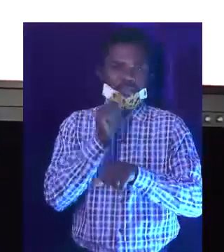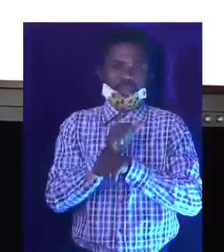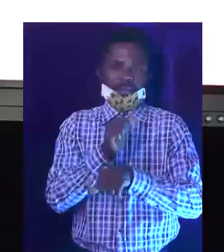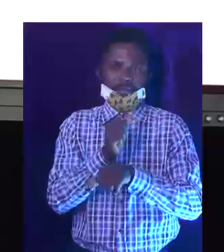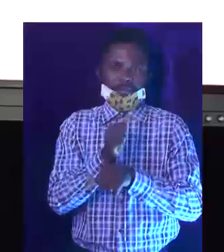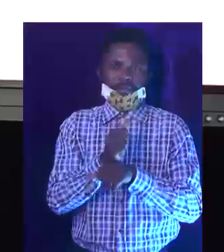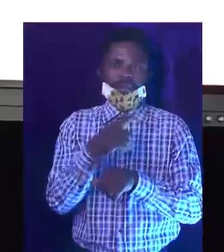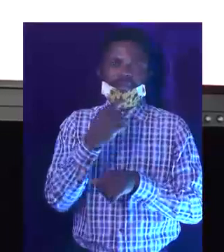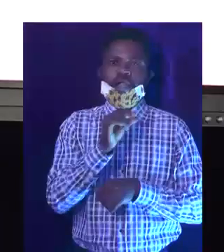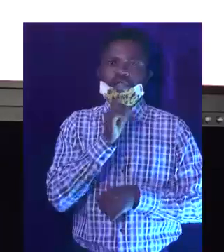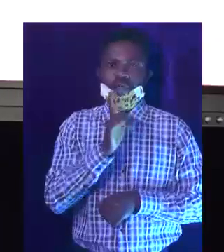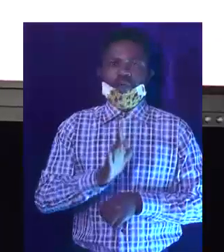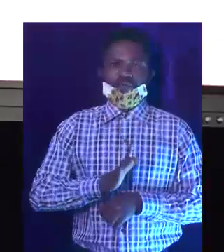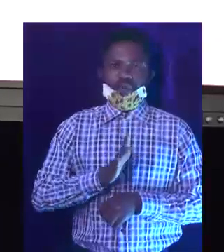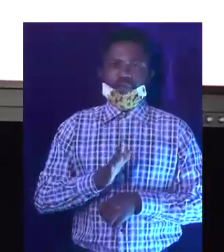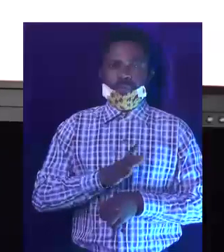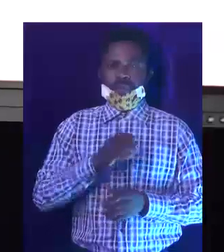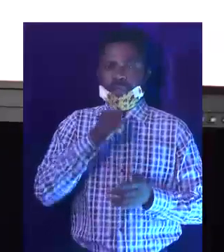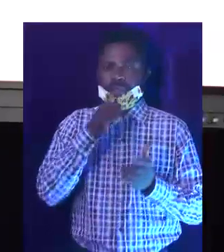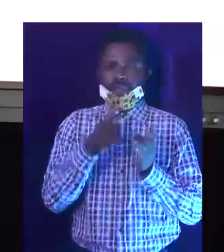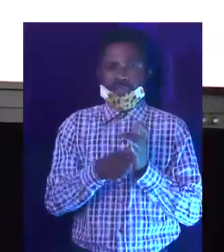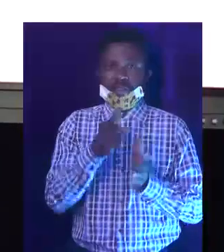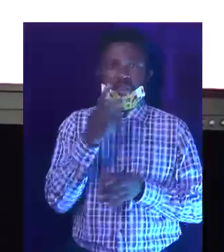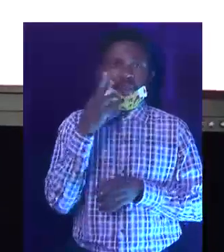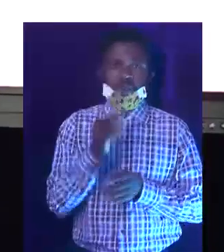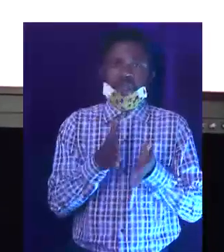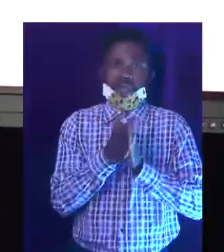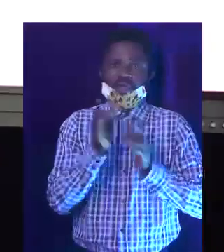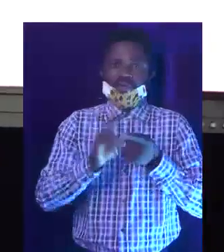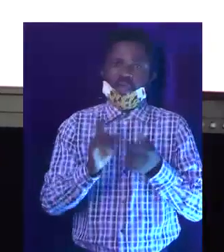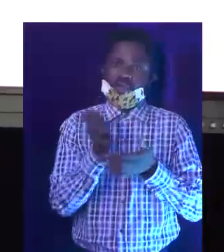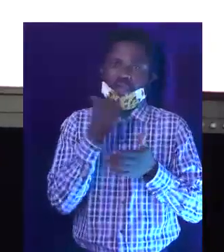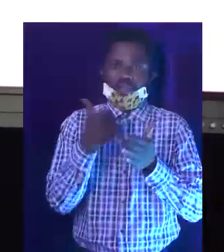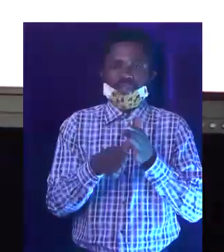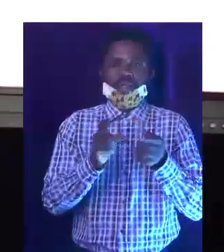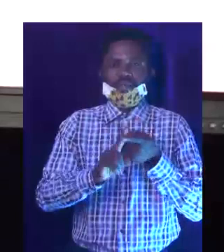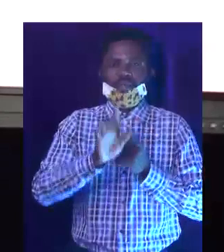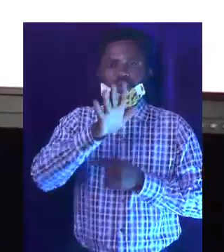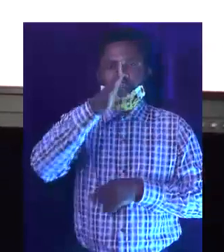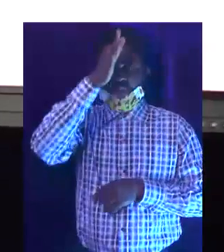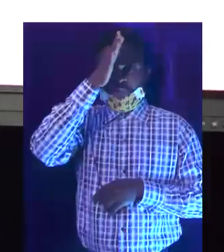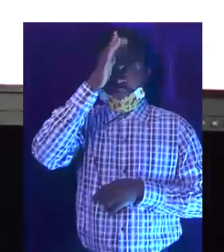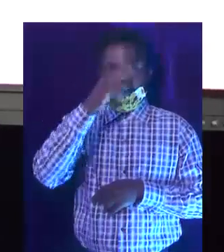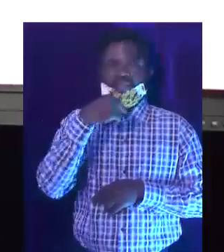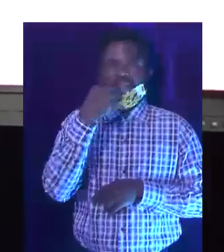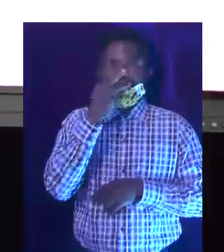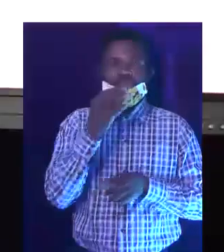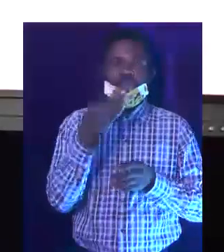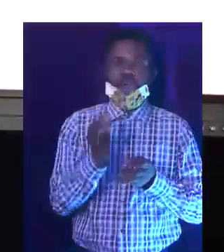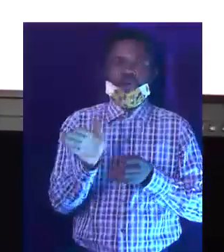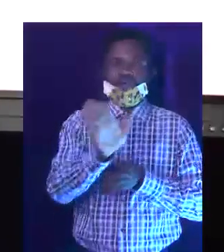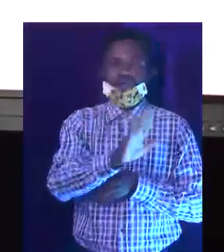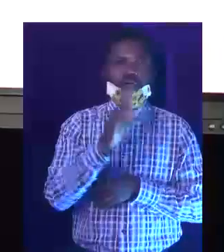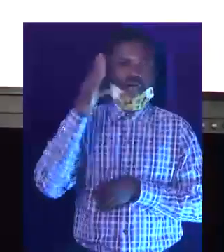assignment, the informal letter. You were asked to write a letter to your father, telling him of your